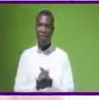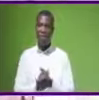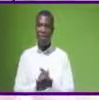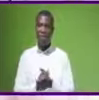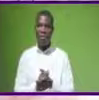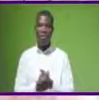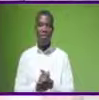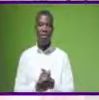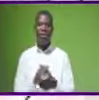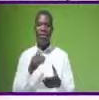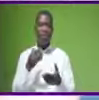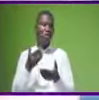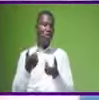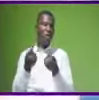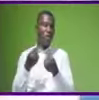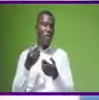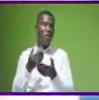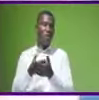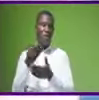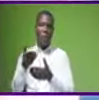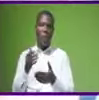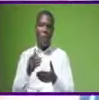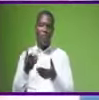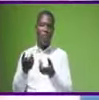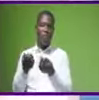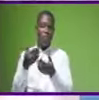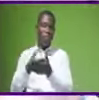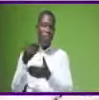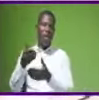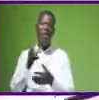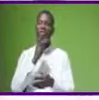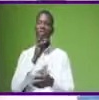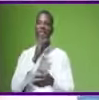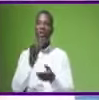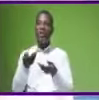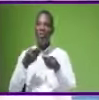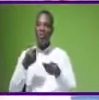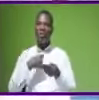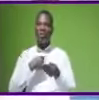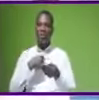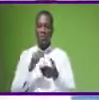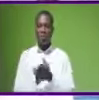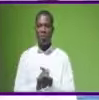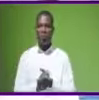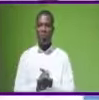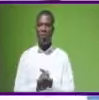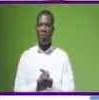monsu ono montobi mon yesa momfa montobi mrem. Sir.